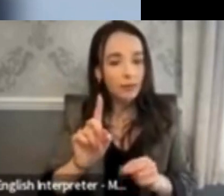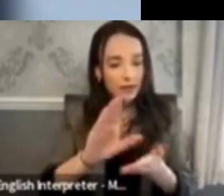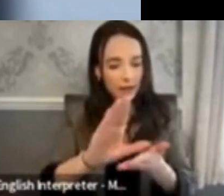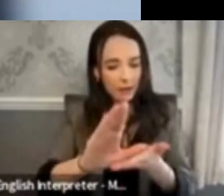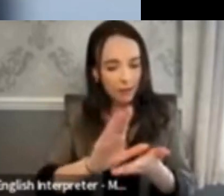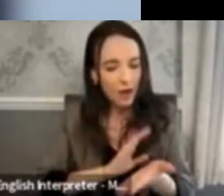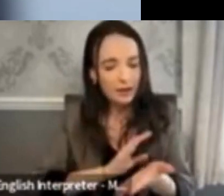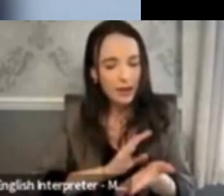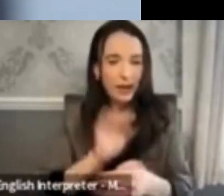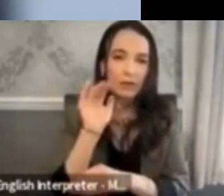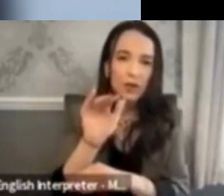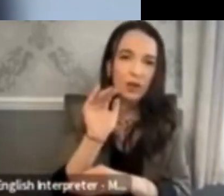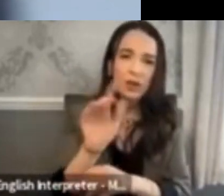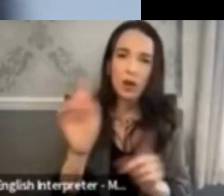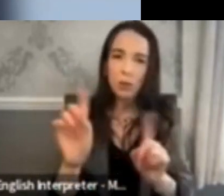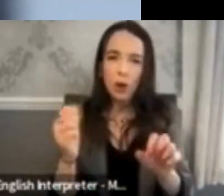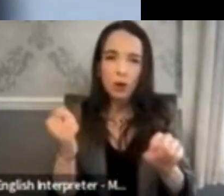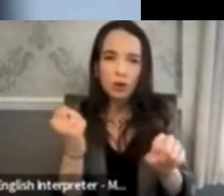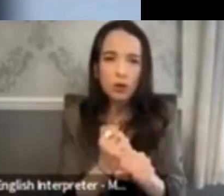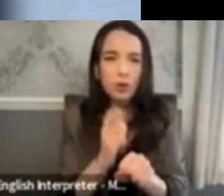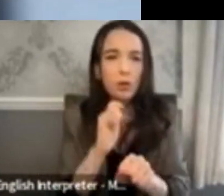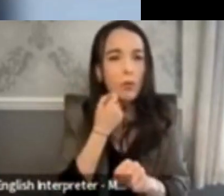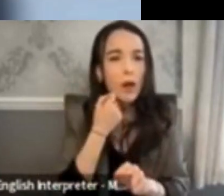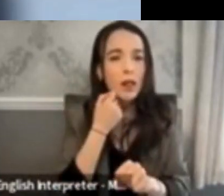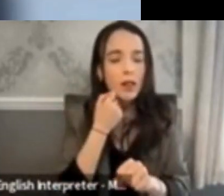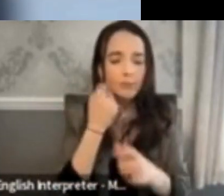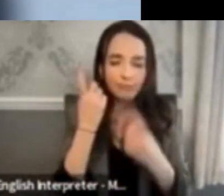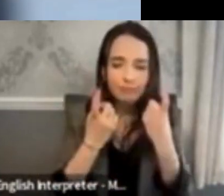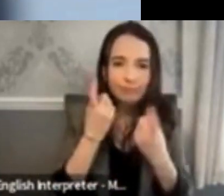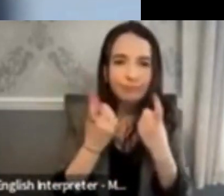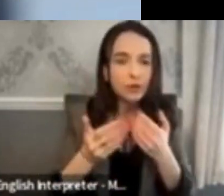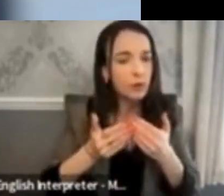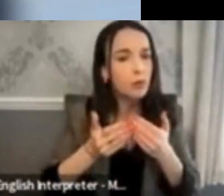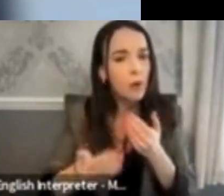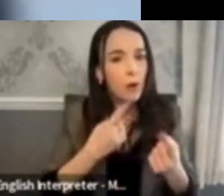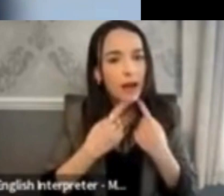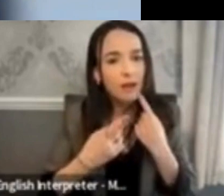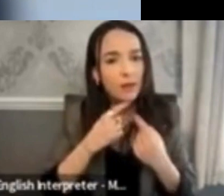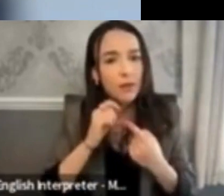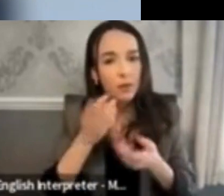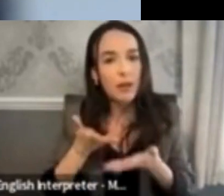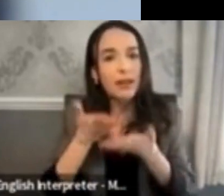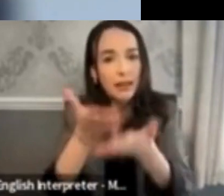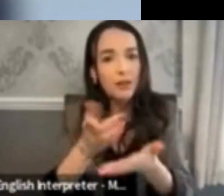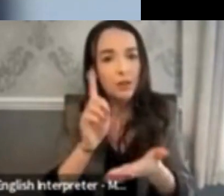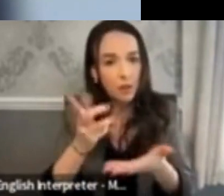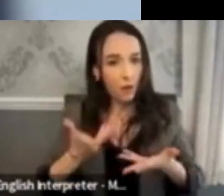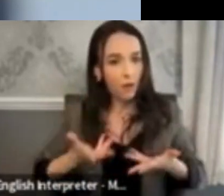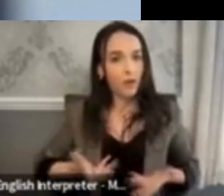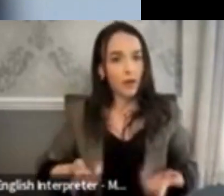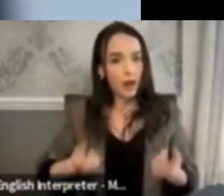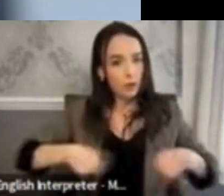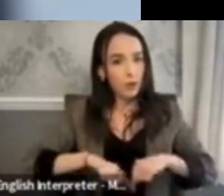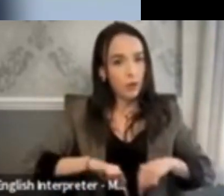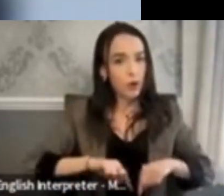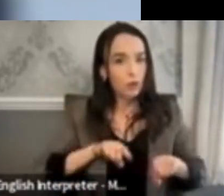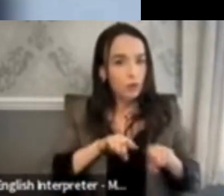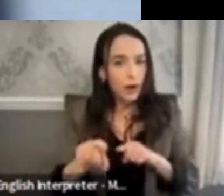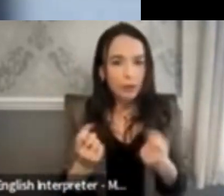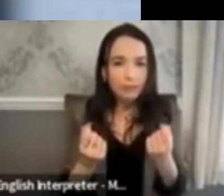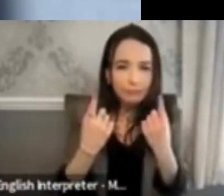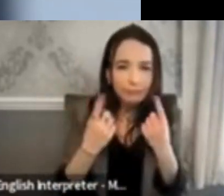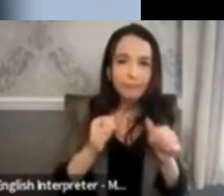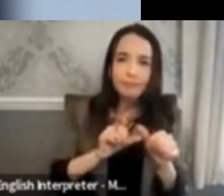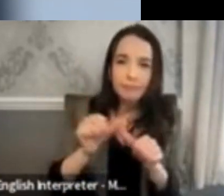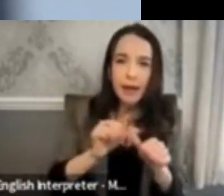tandem with our local authority funding colleagues. So more to follow on this, on the taking steps to understand better the